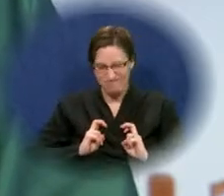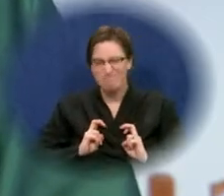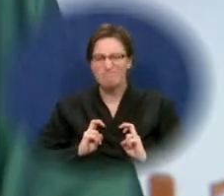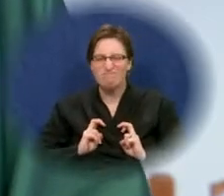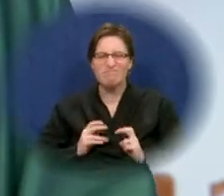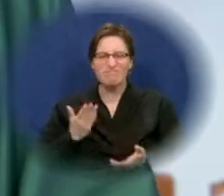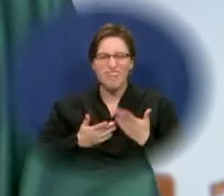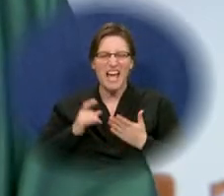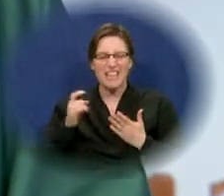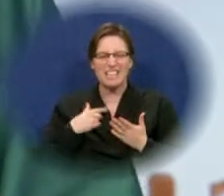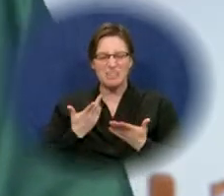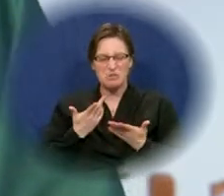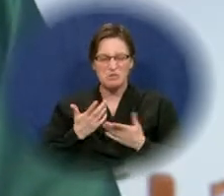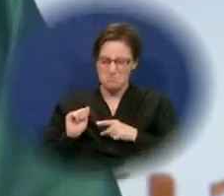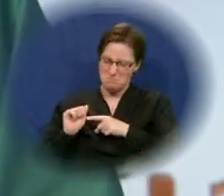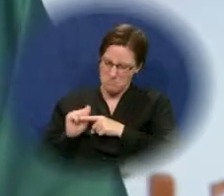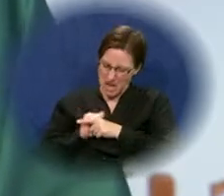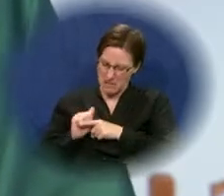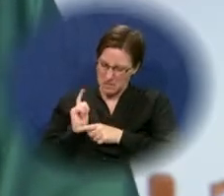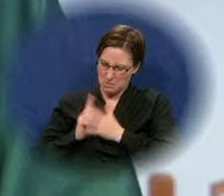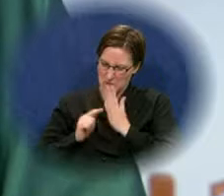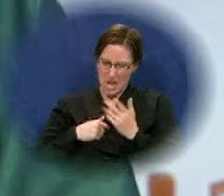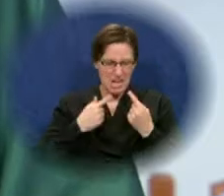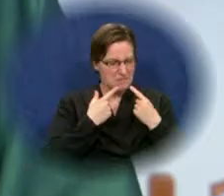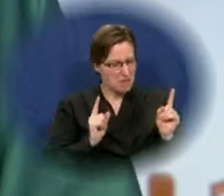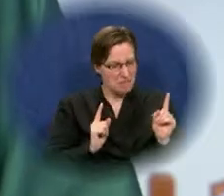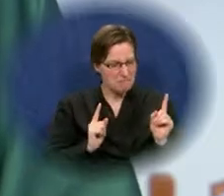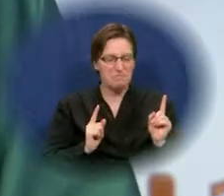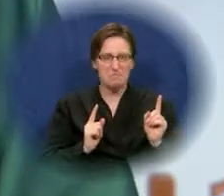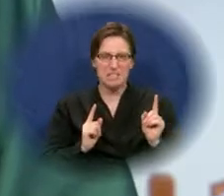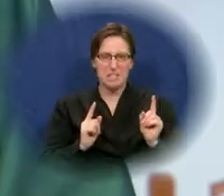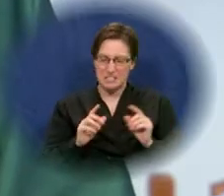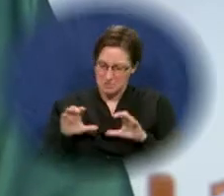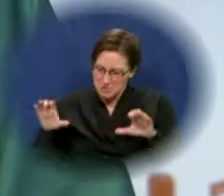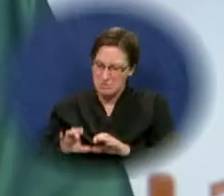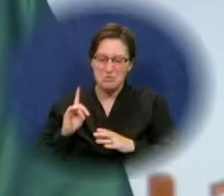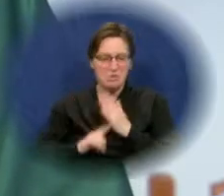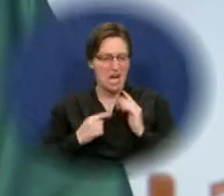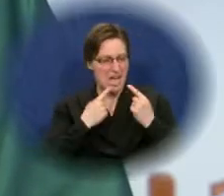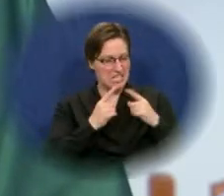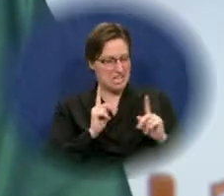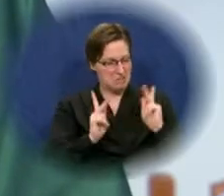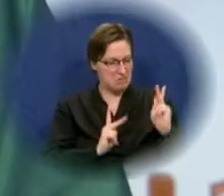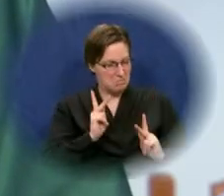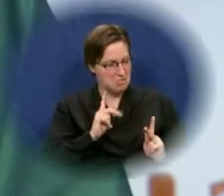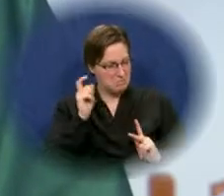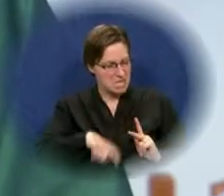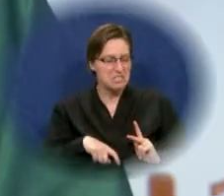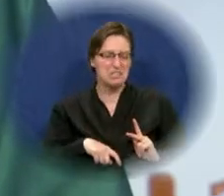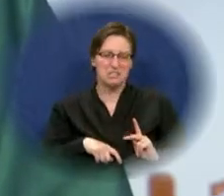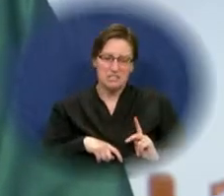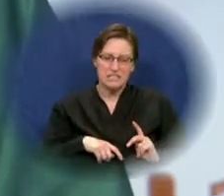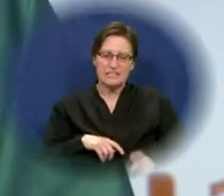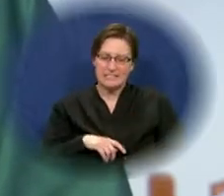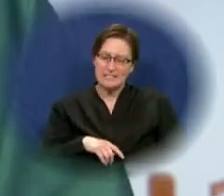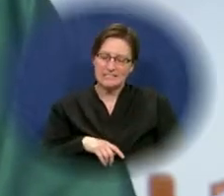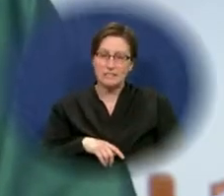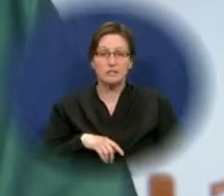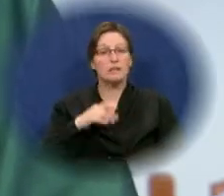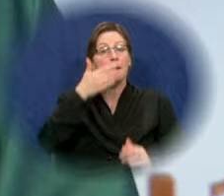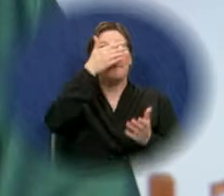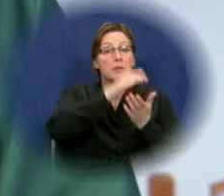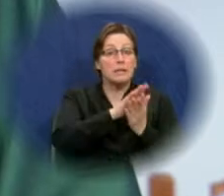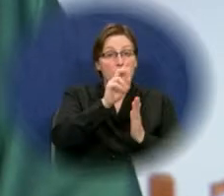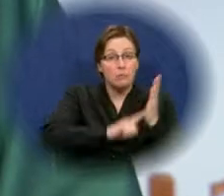at doing what I say and not just saying it and then expecting you to act differently. Believe what you